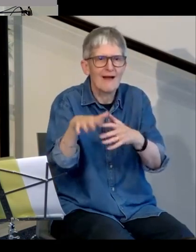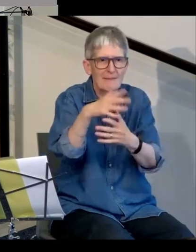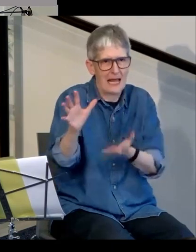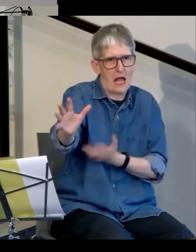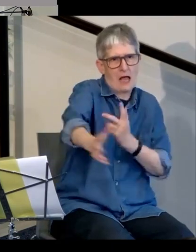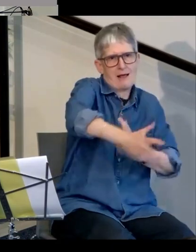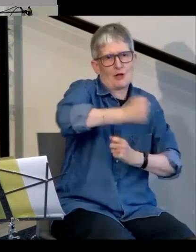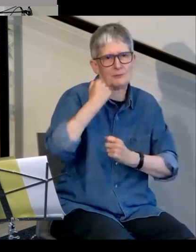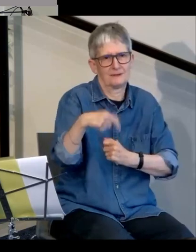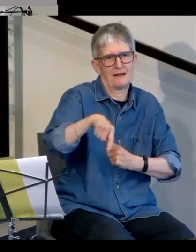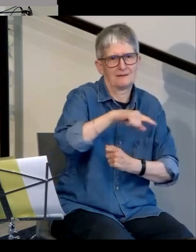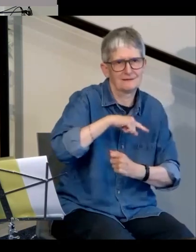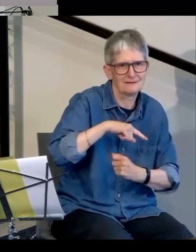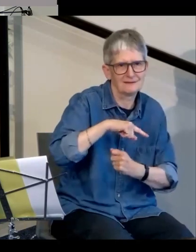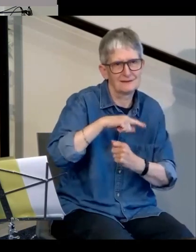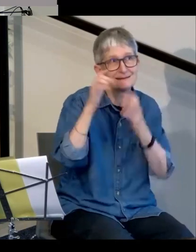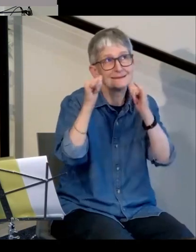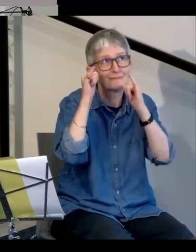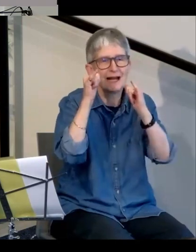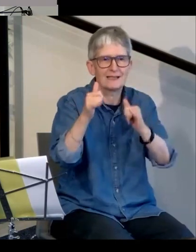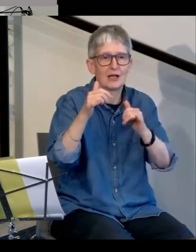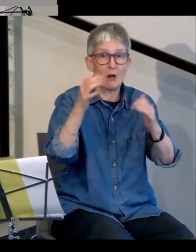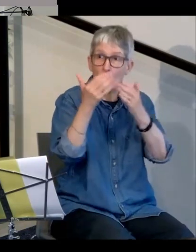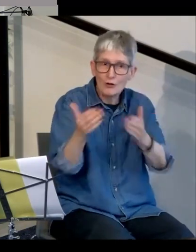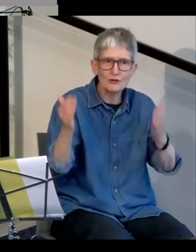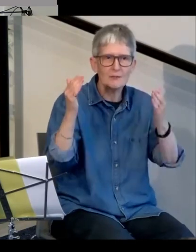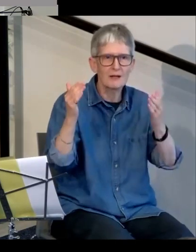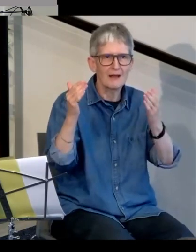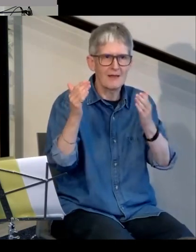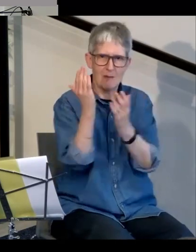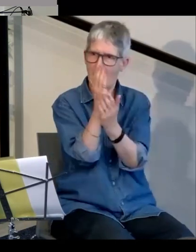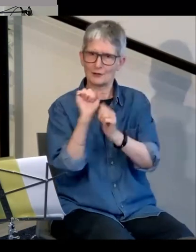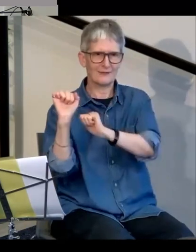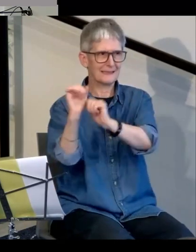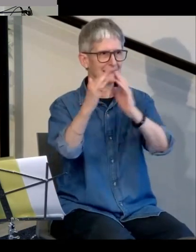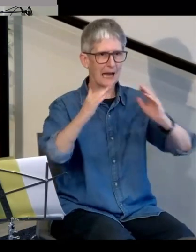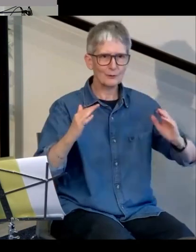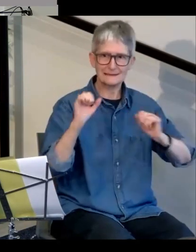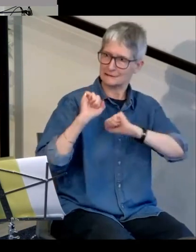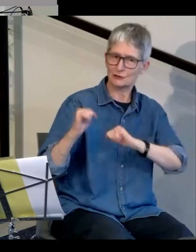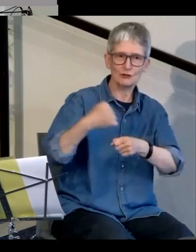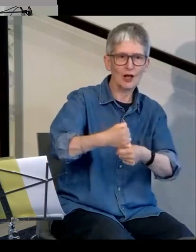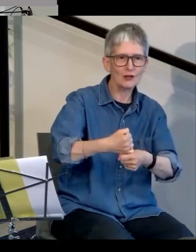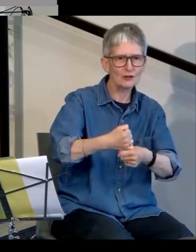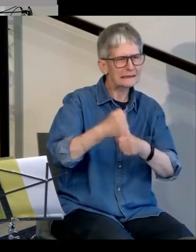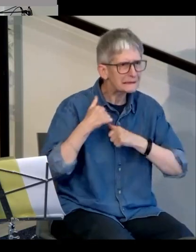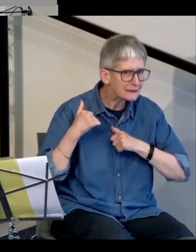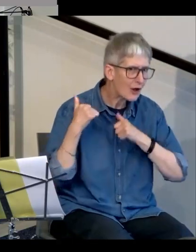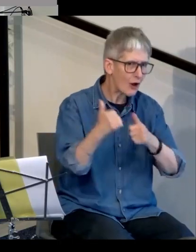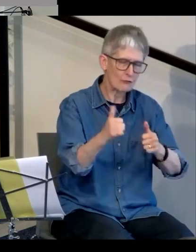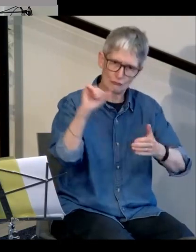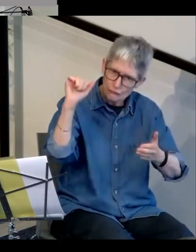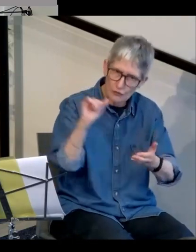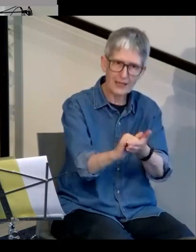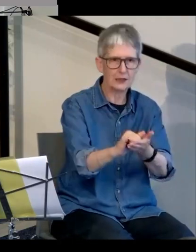us, as we've been celebrating in the worship. And then we become a part of his household, his church. And it is good, it is right